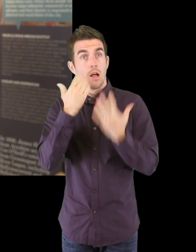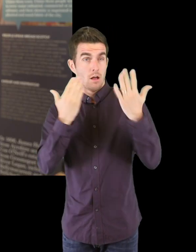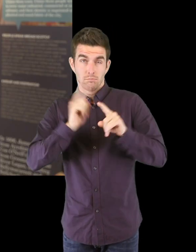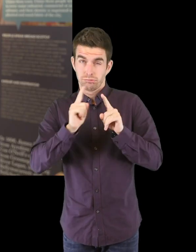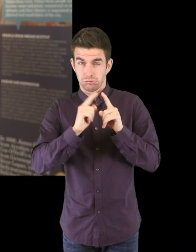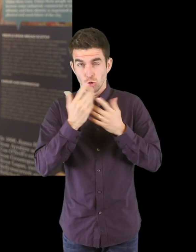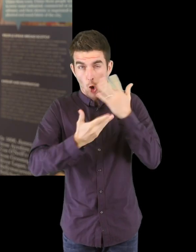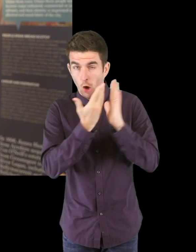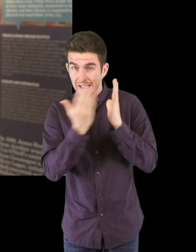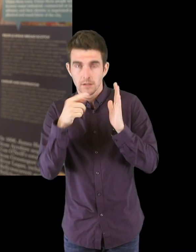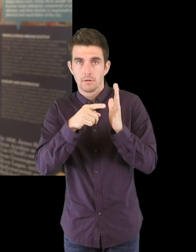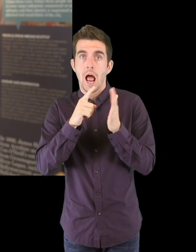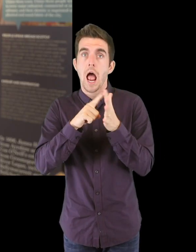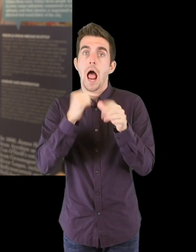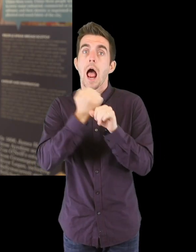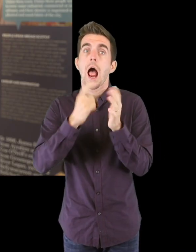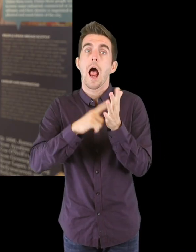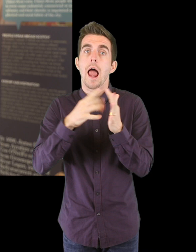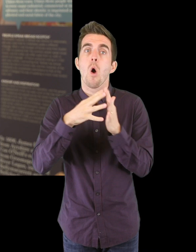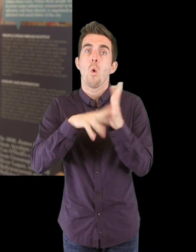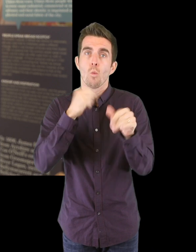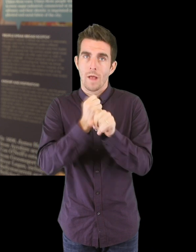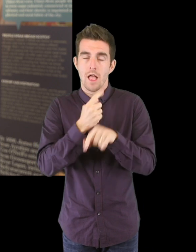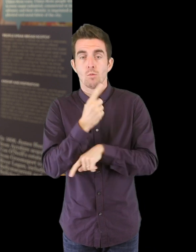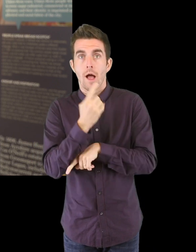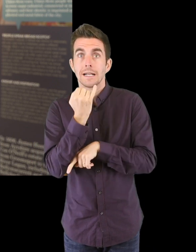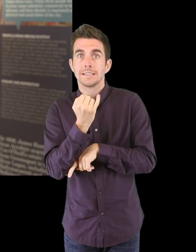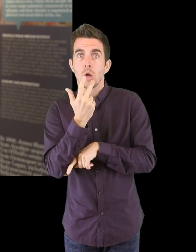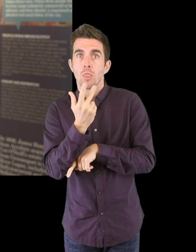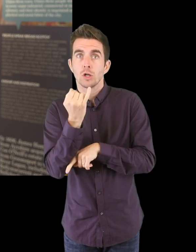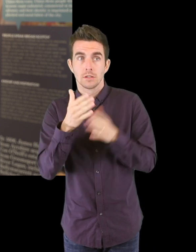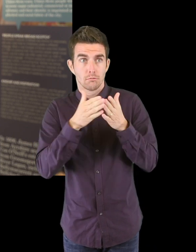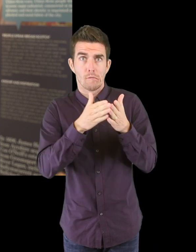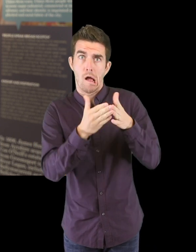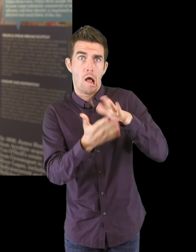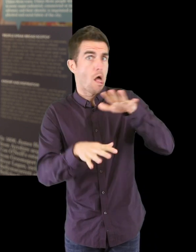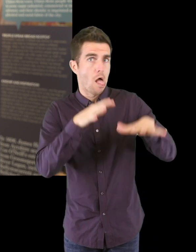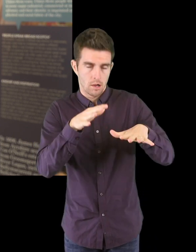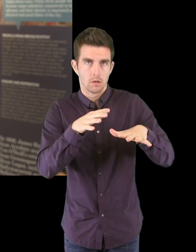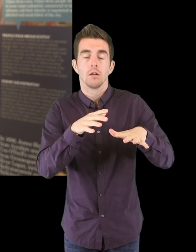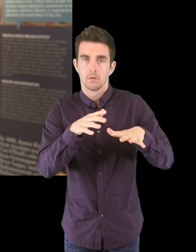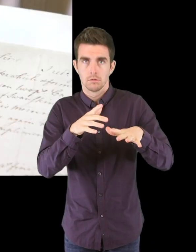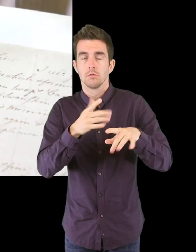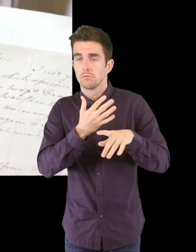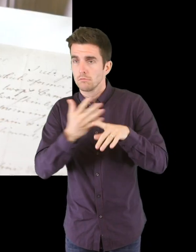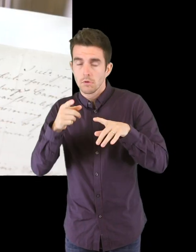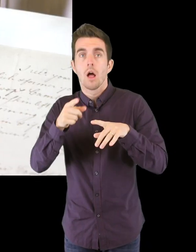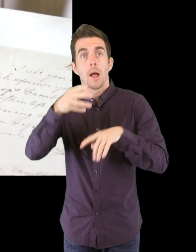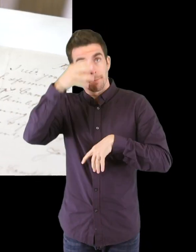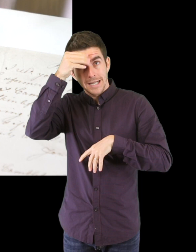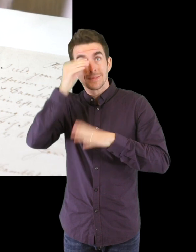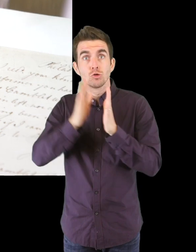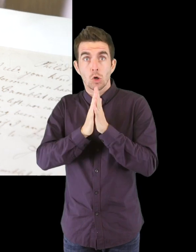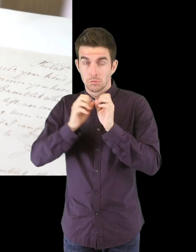in 1636 to the larger scale and predominantly Presbyterian emigration that commenced in 1718,